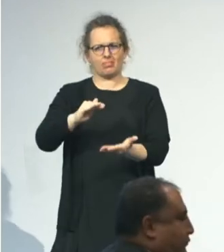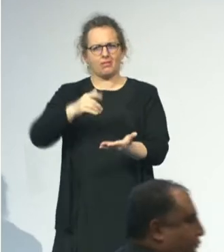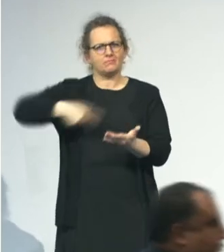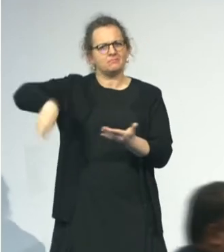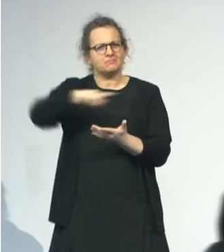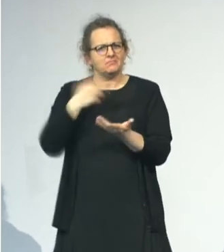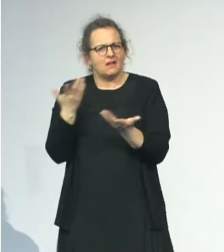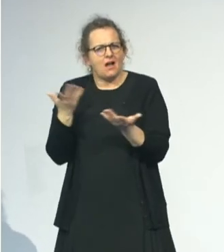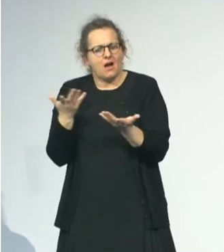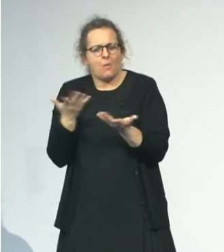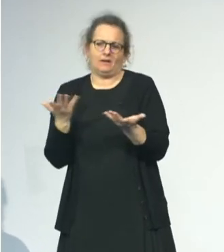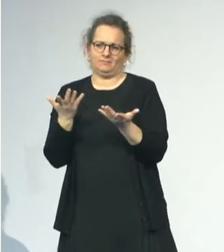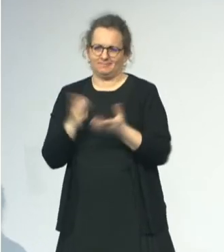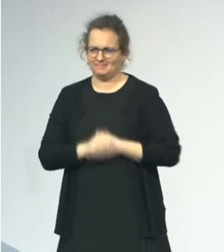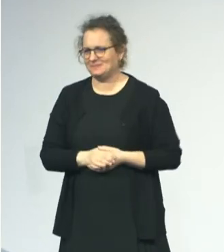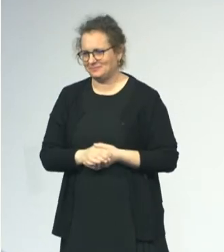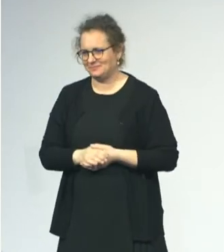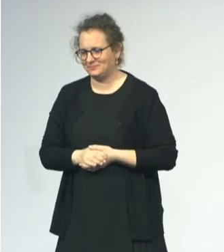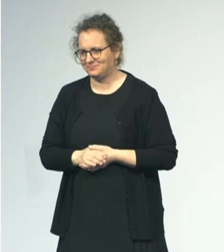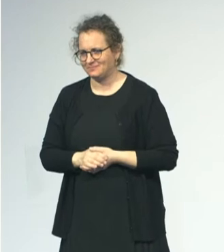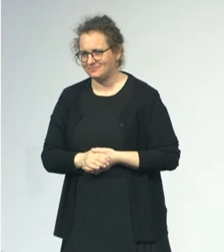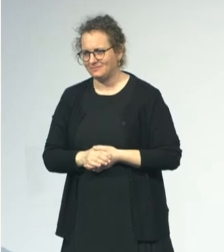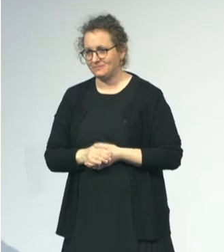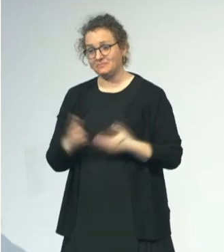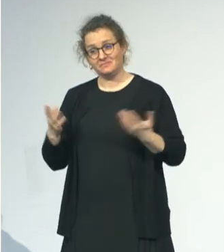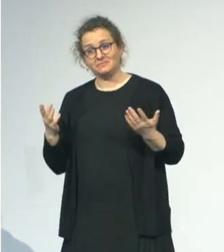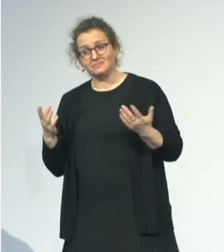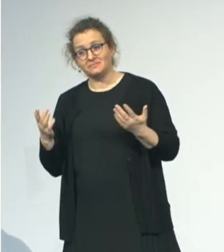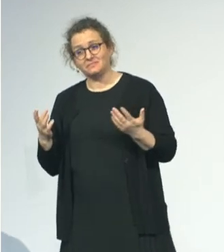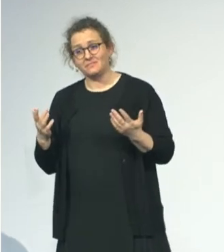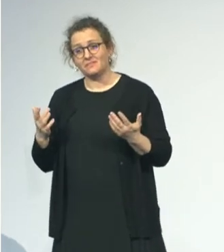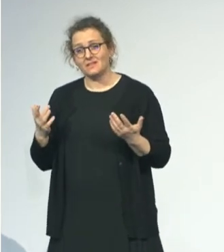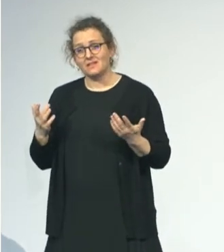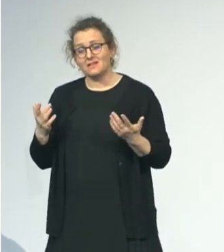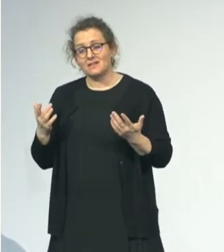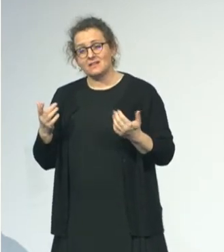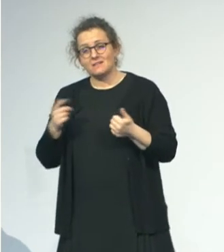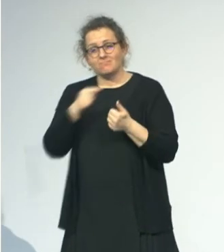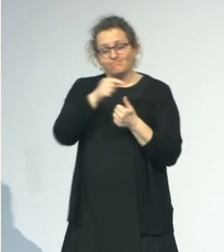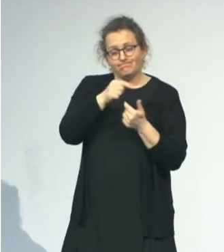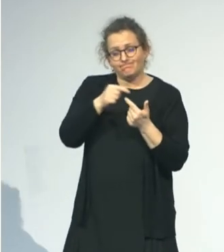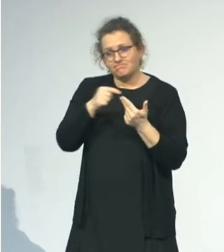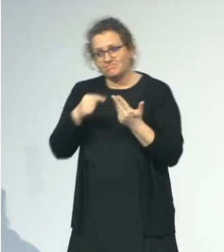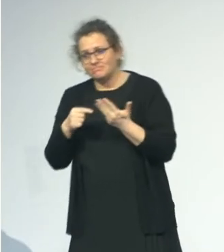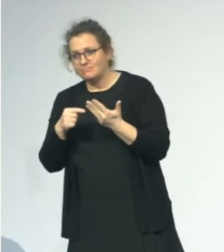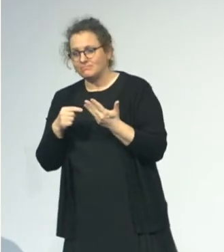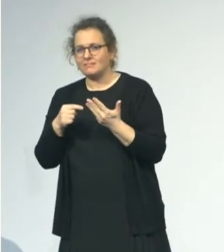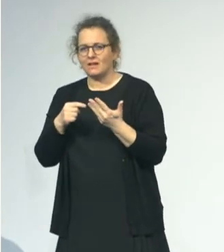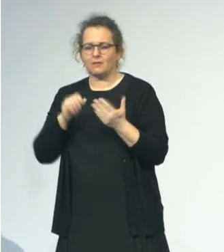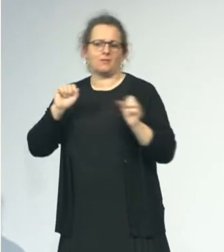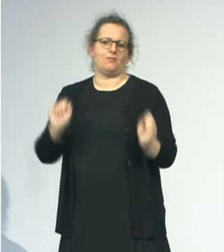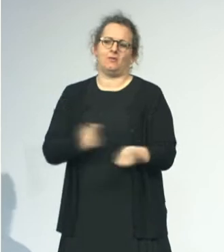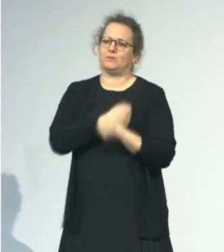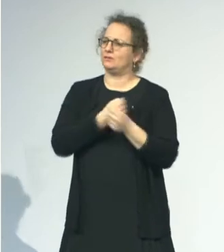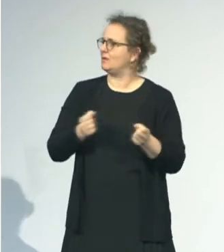not have had the great good fortune to meet or listen to my fabulous panelists before,